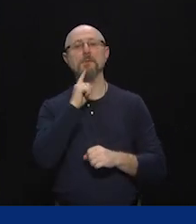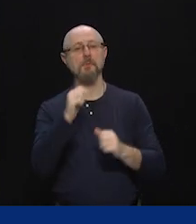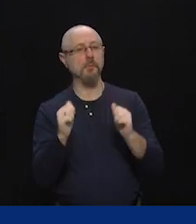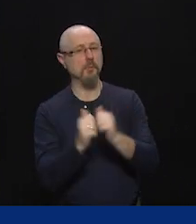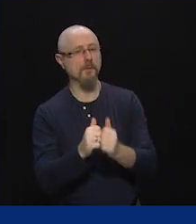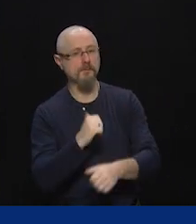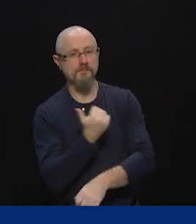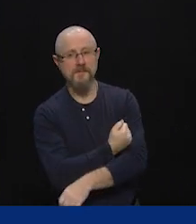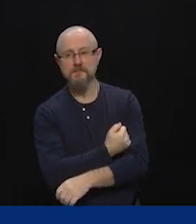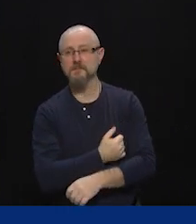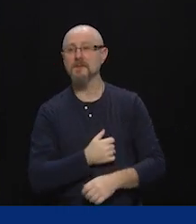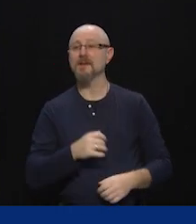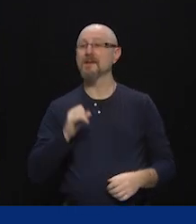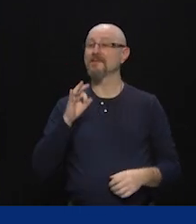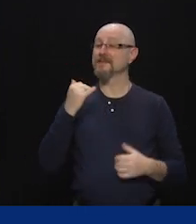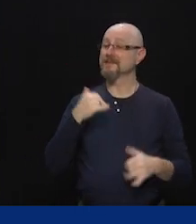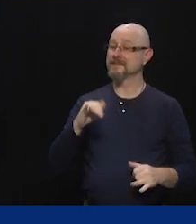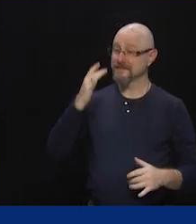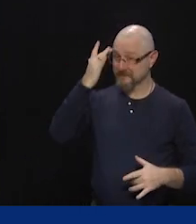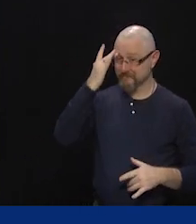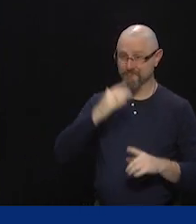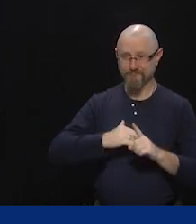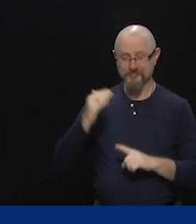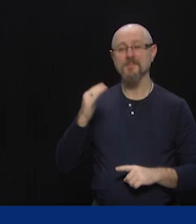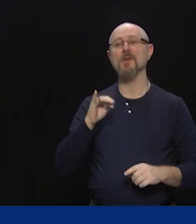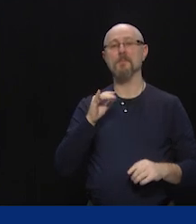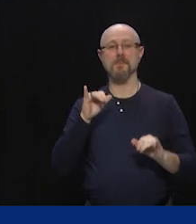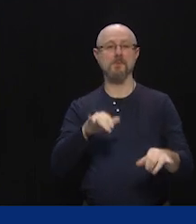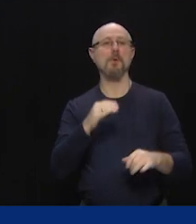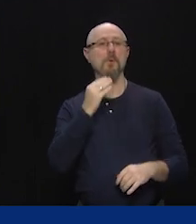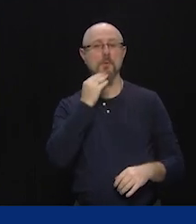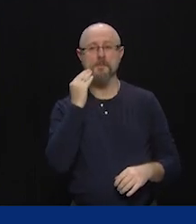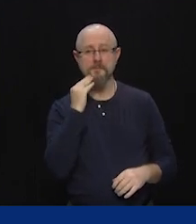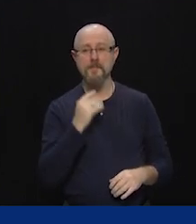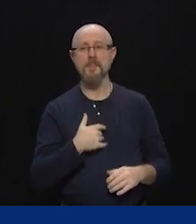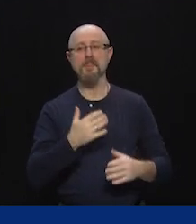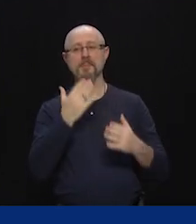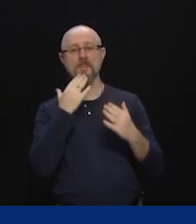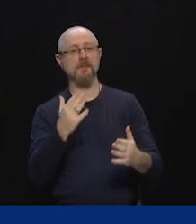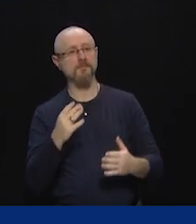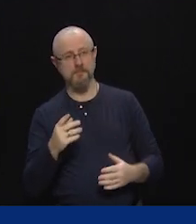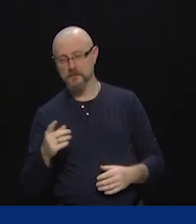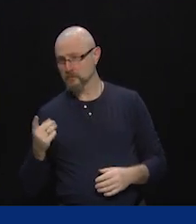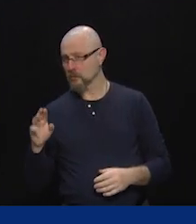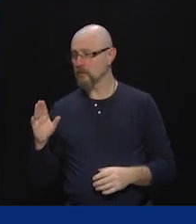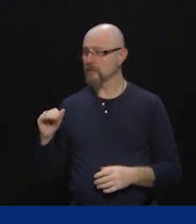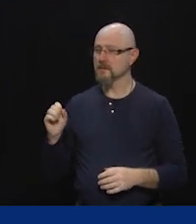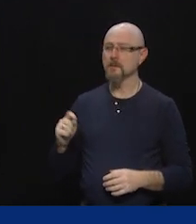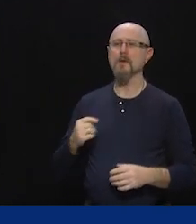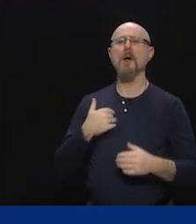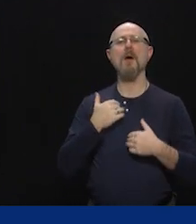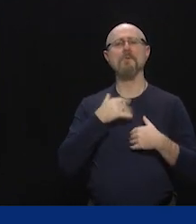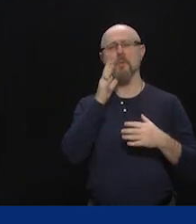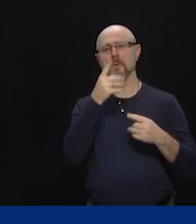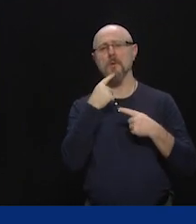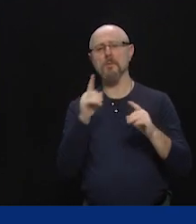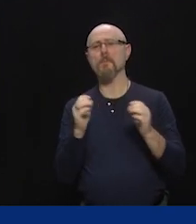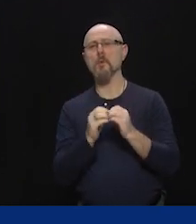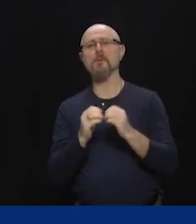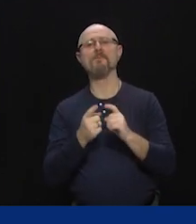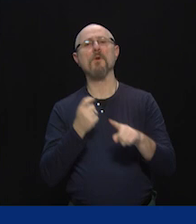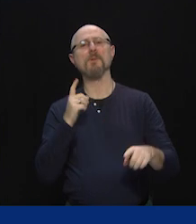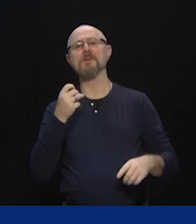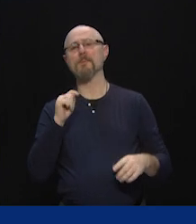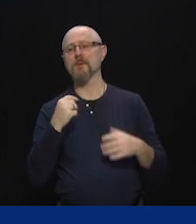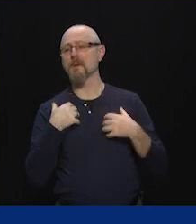they're vaccinated, so and hopefully boosted as well. So thank you, Dr. Bassett. But you'll be hearing more from the Department of Health as this evolves, but we're looking at